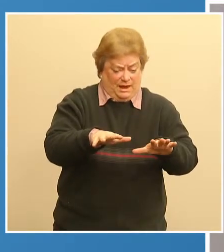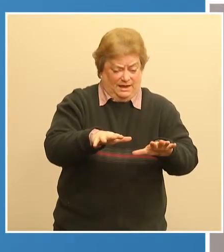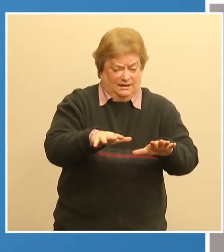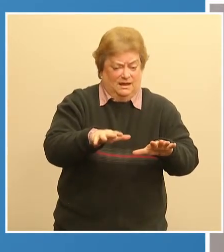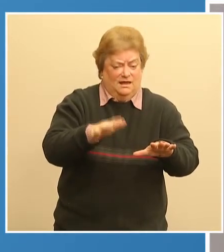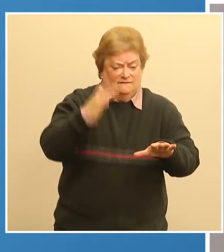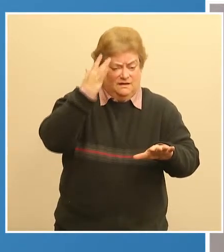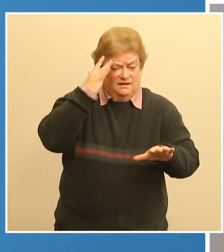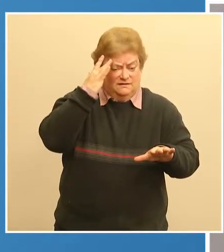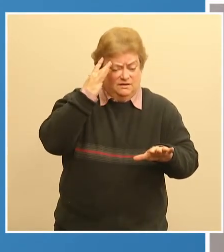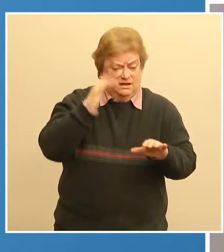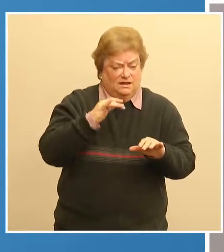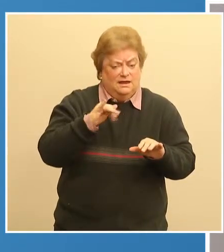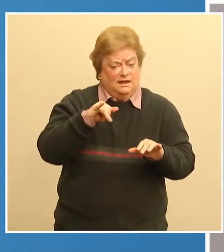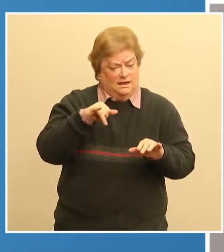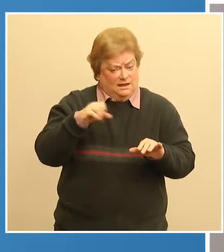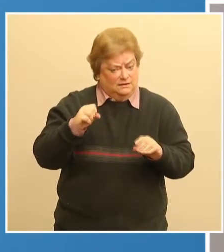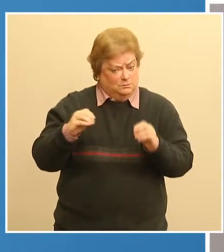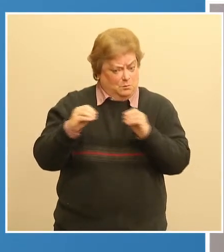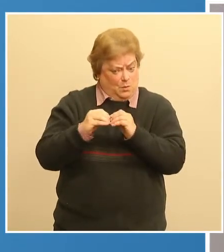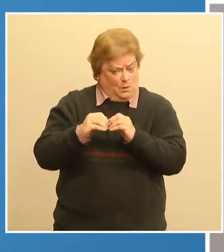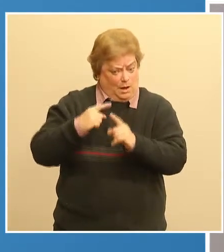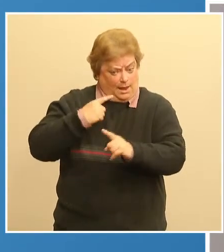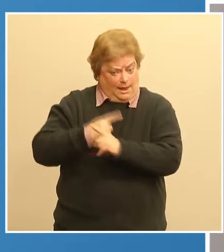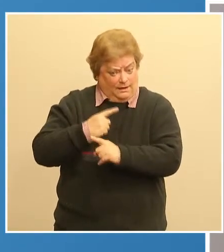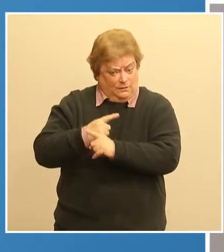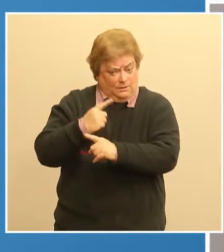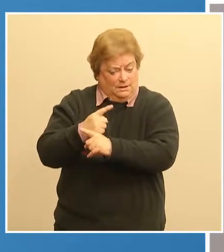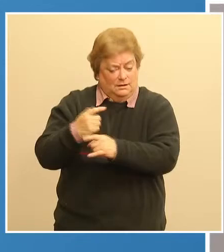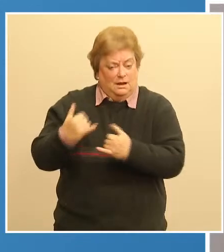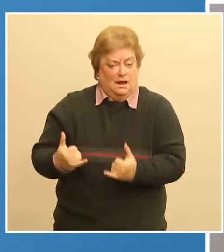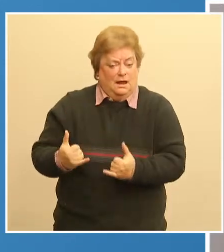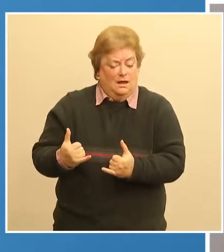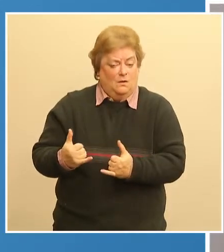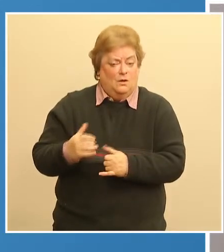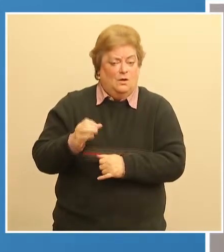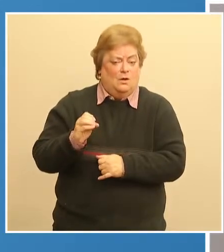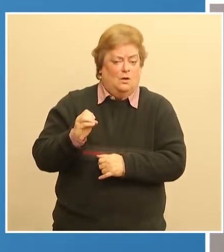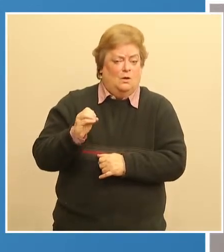it more accurate, or is there